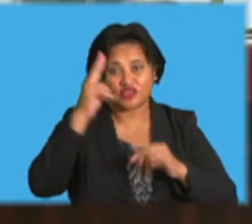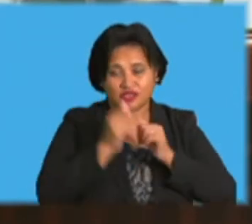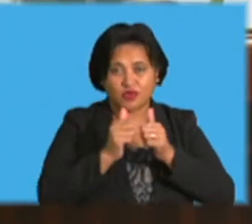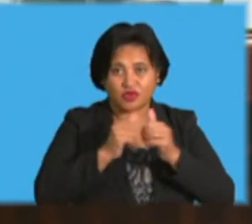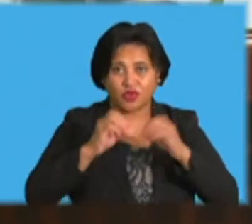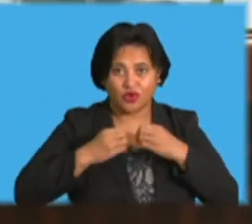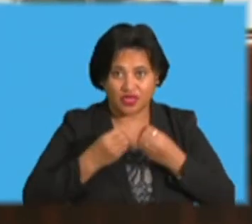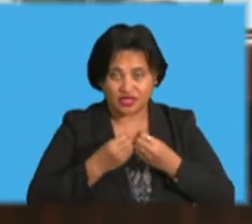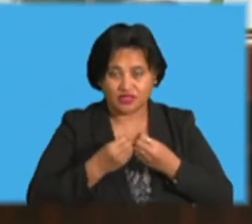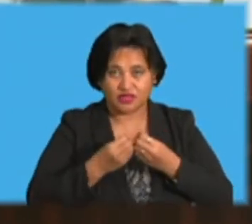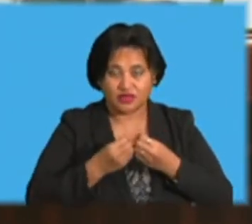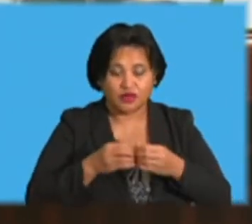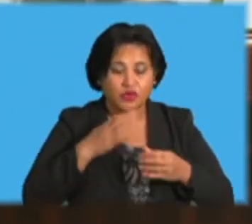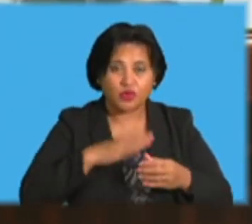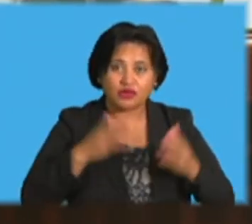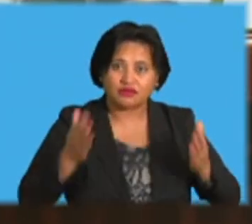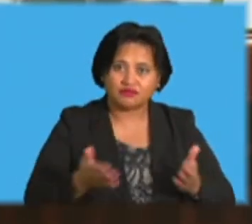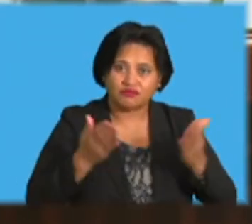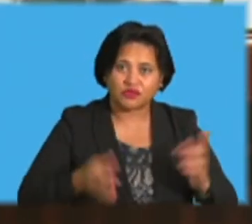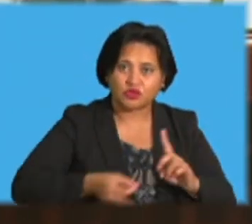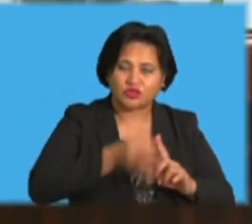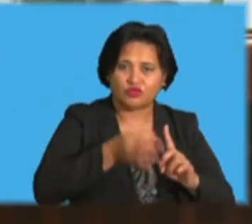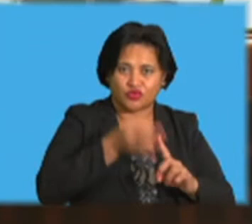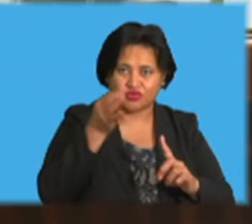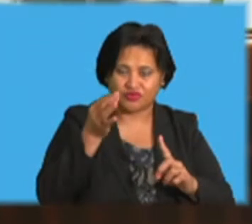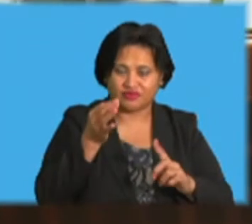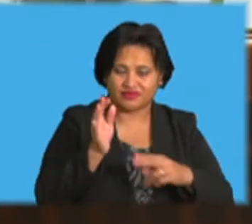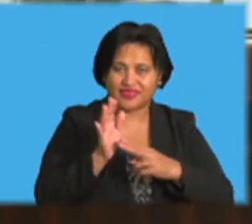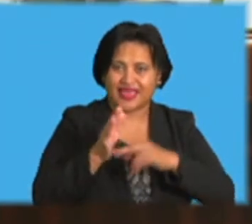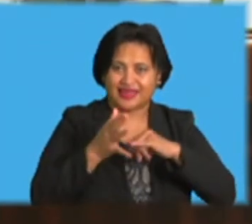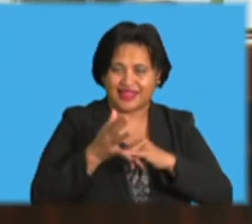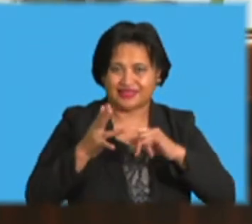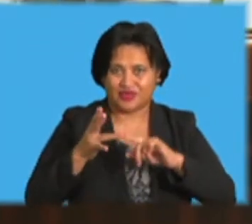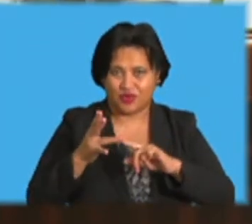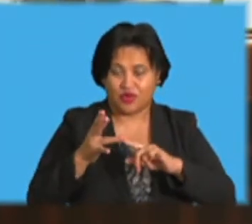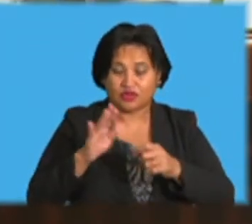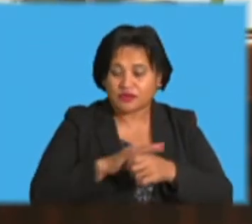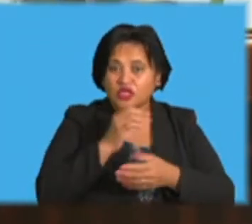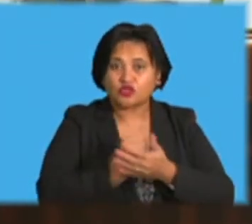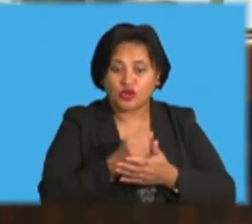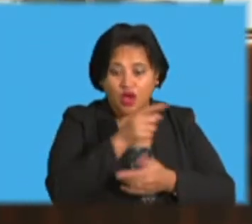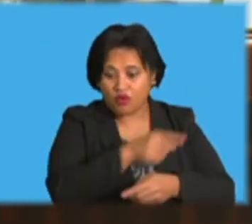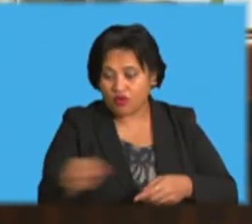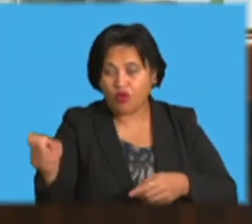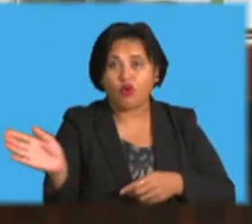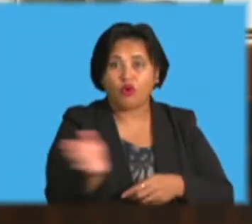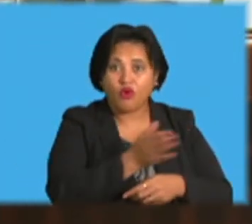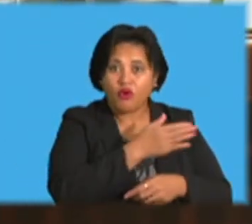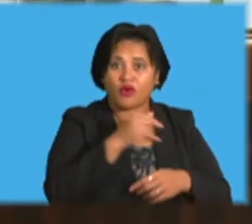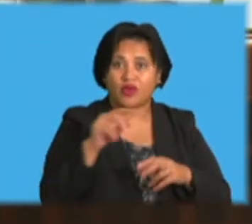to perform. So we continue to work with all NSOs to ensure that all athletes are given the same opportunity